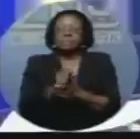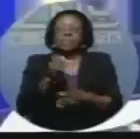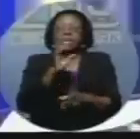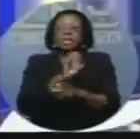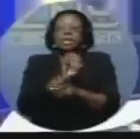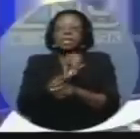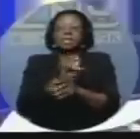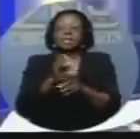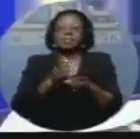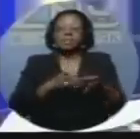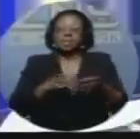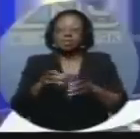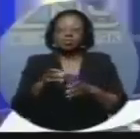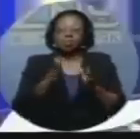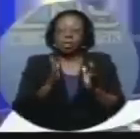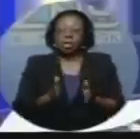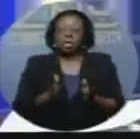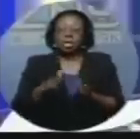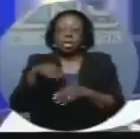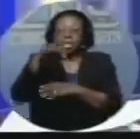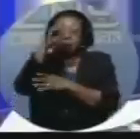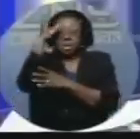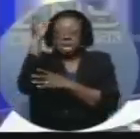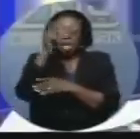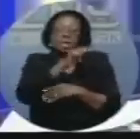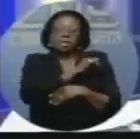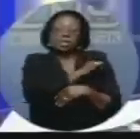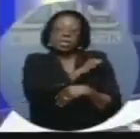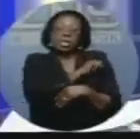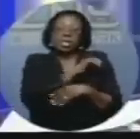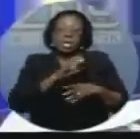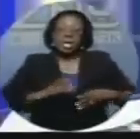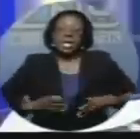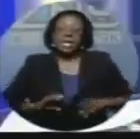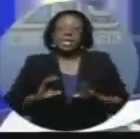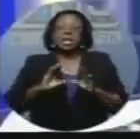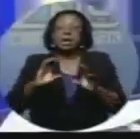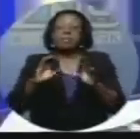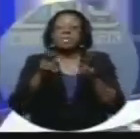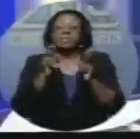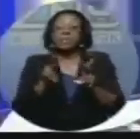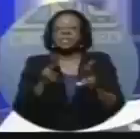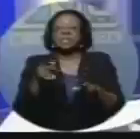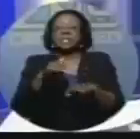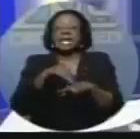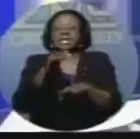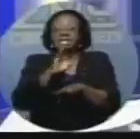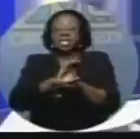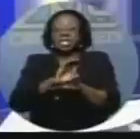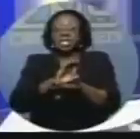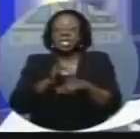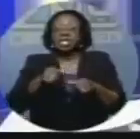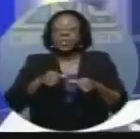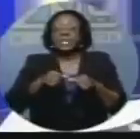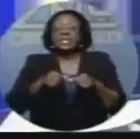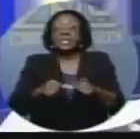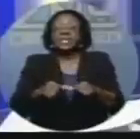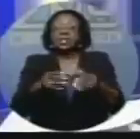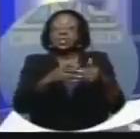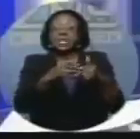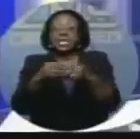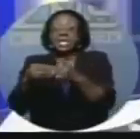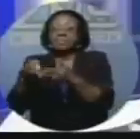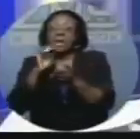Custom Controller Charles Turner encouraged parishioners of St. Agnes Anglican Church to continue to lead by example and pay their